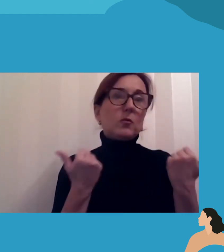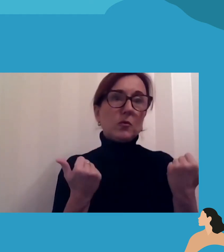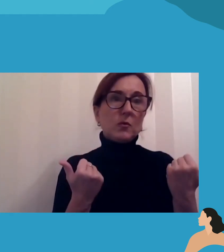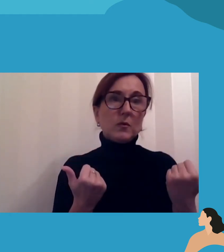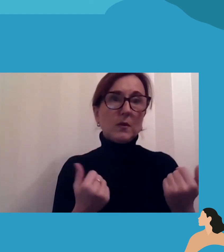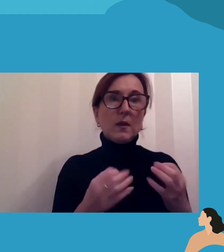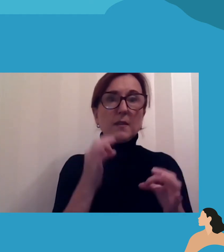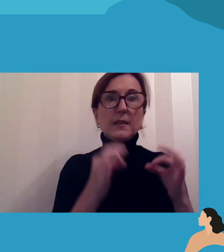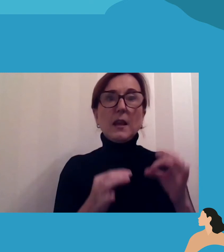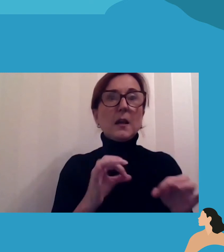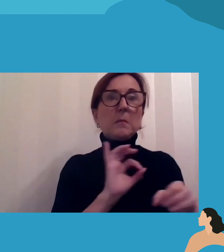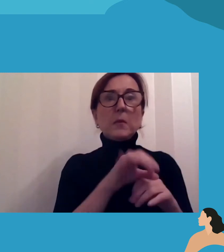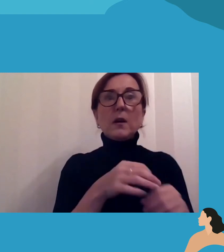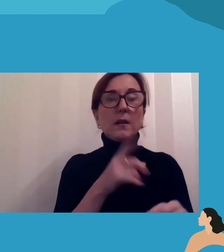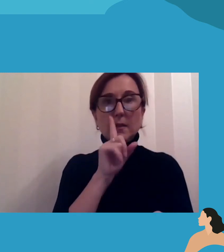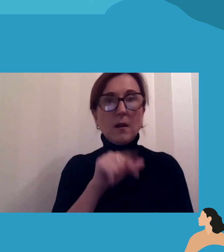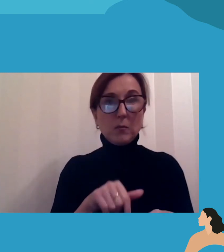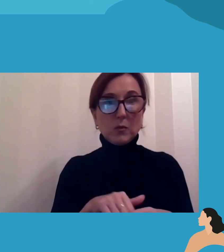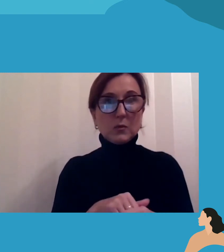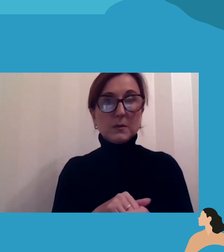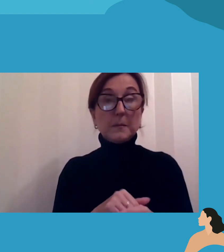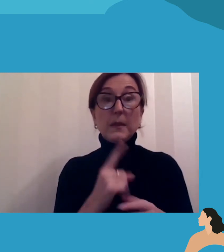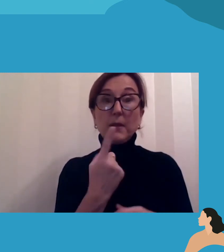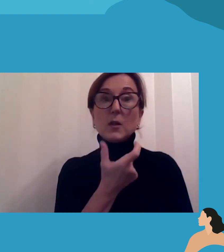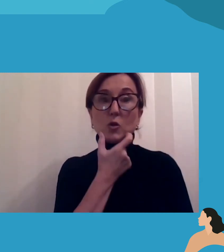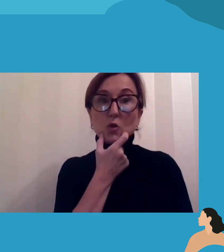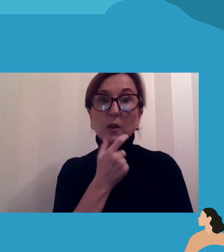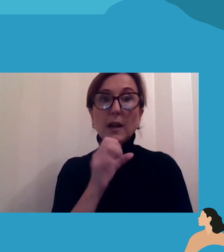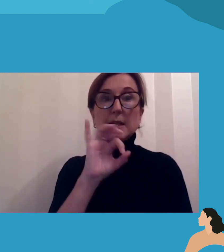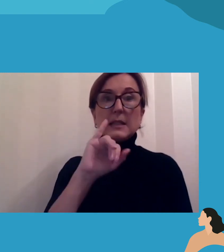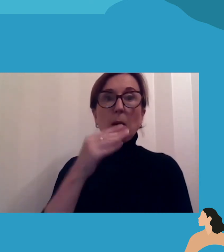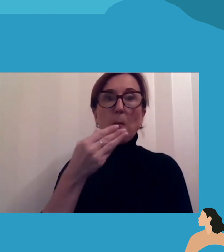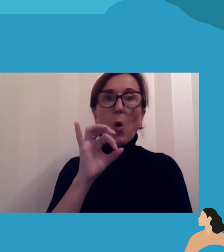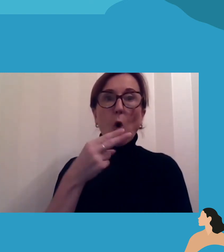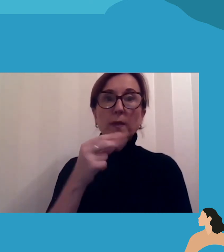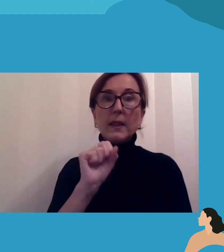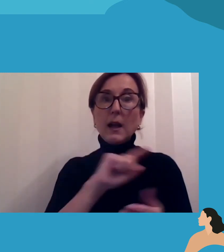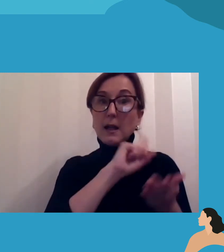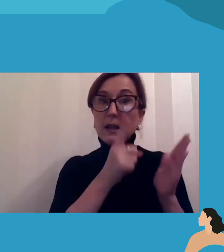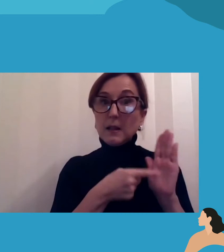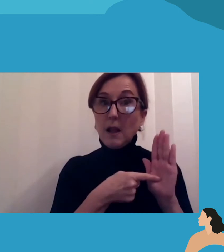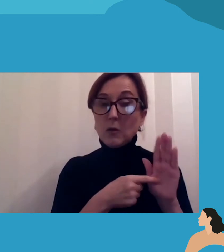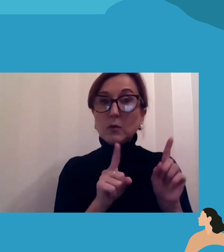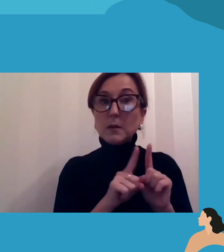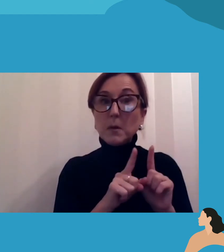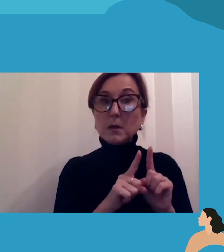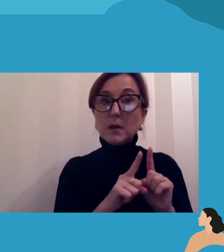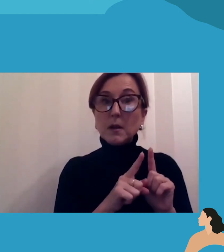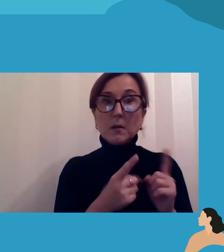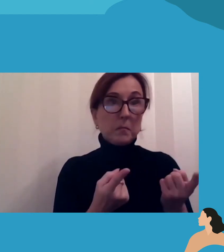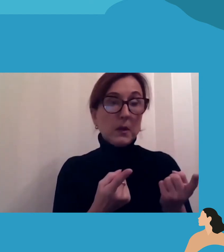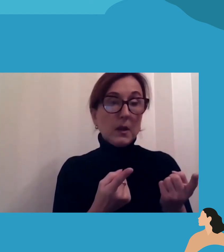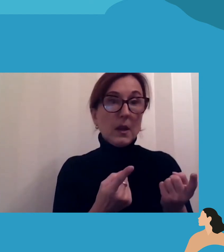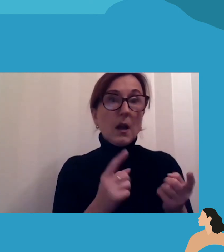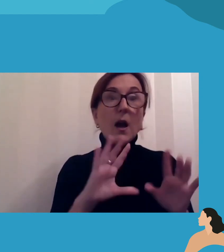ruled that the comment constituted no elements of